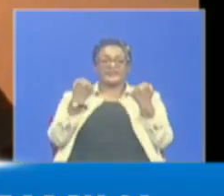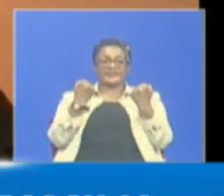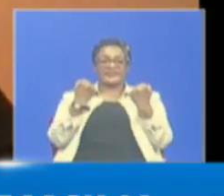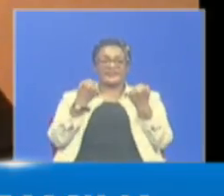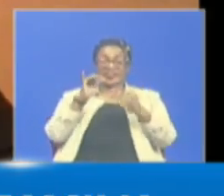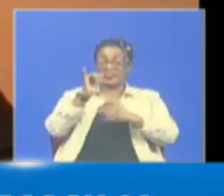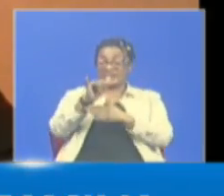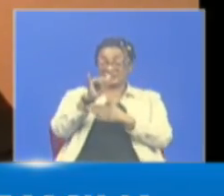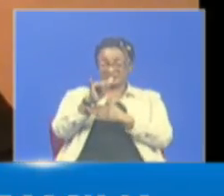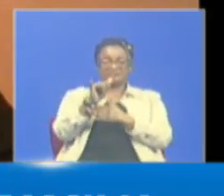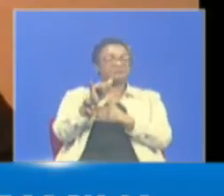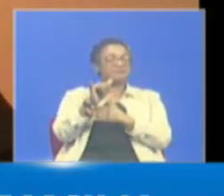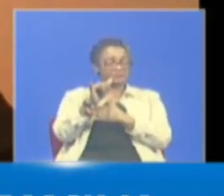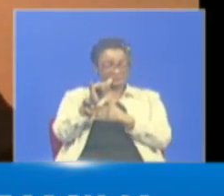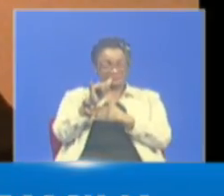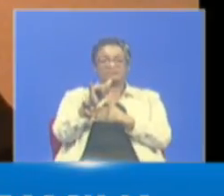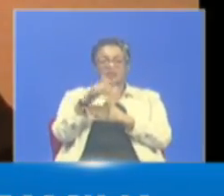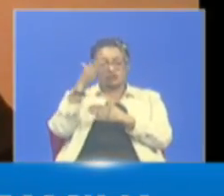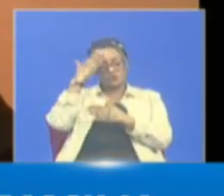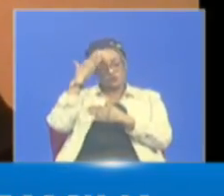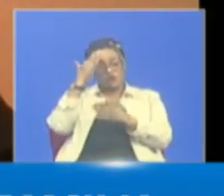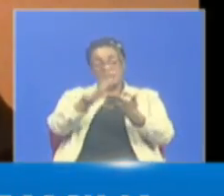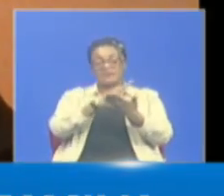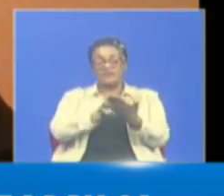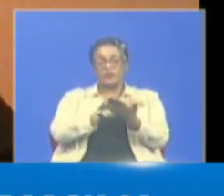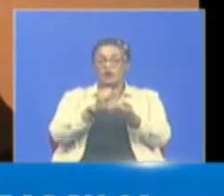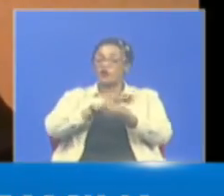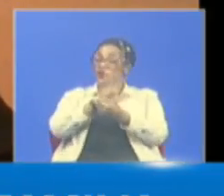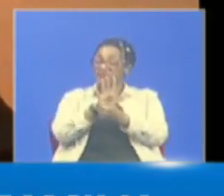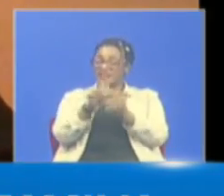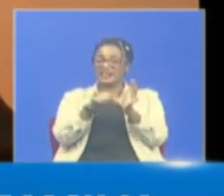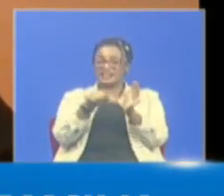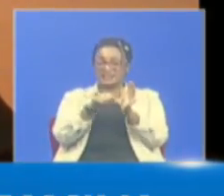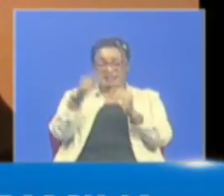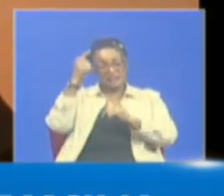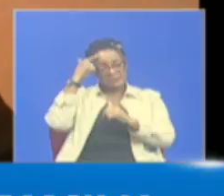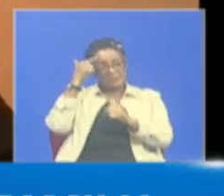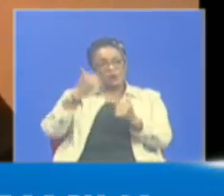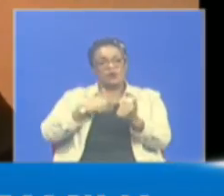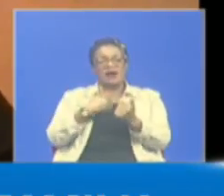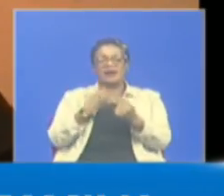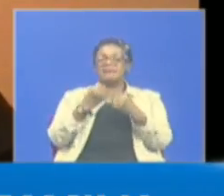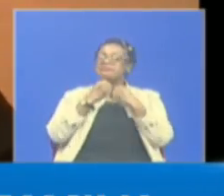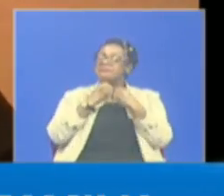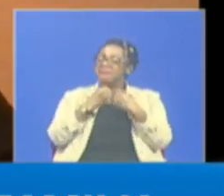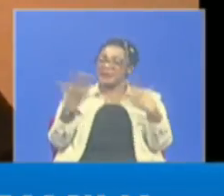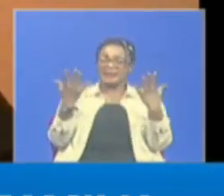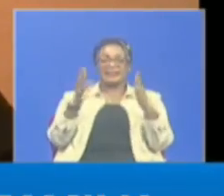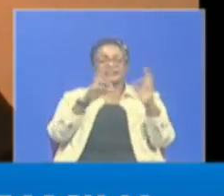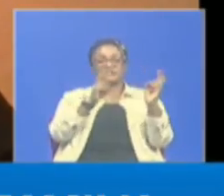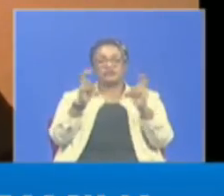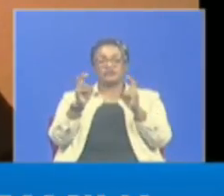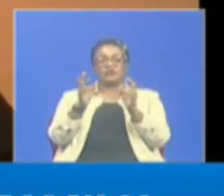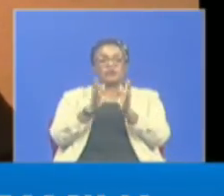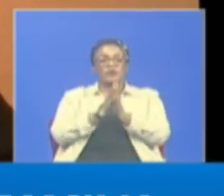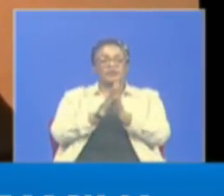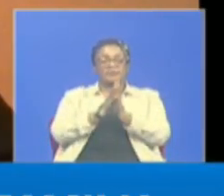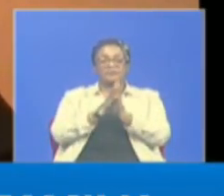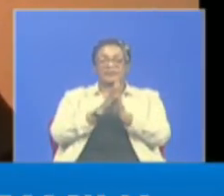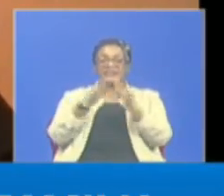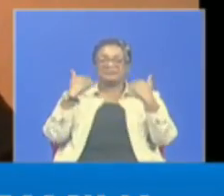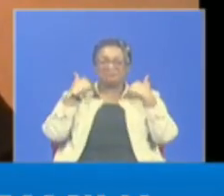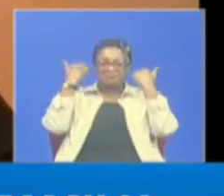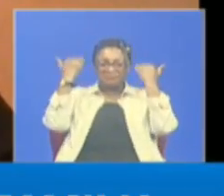of uncertainty, and just before the COVID crisis, you remember we had very many issues with the depression,